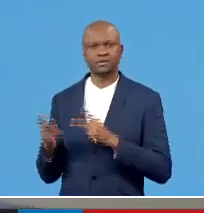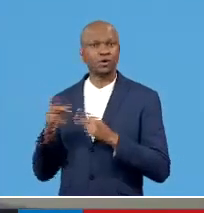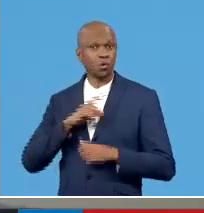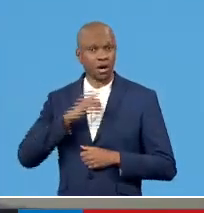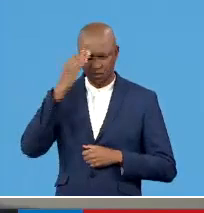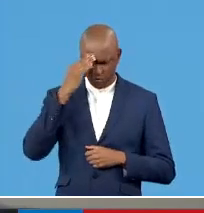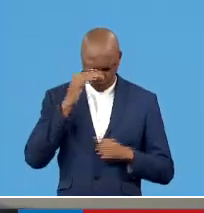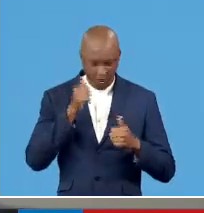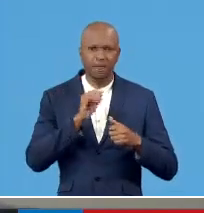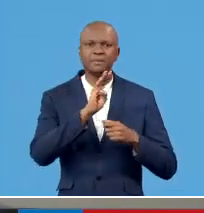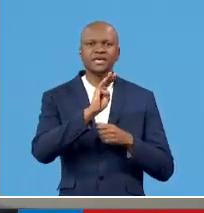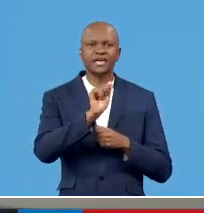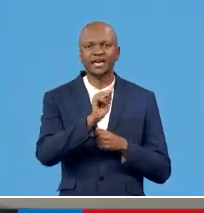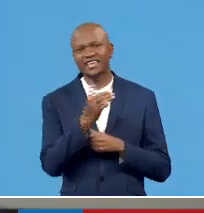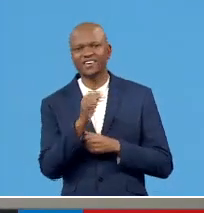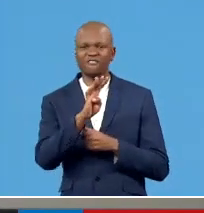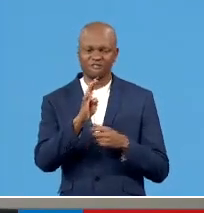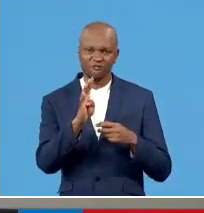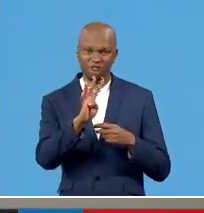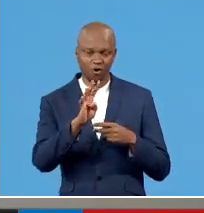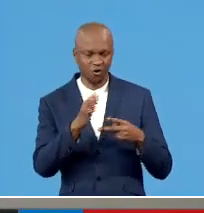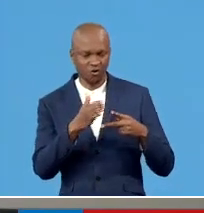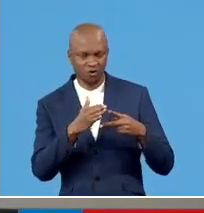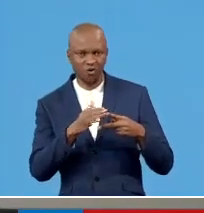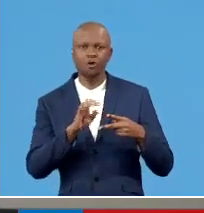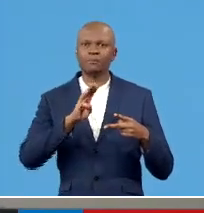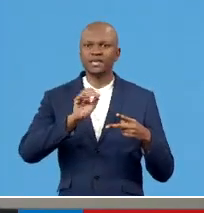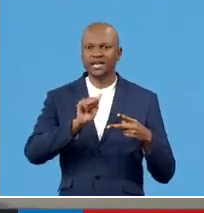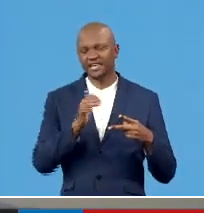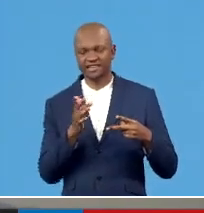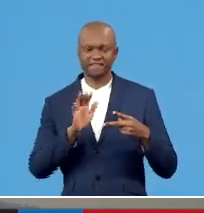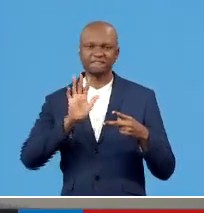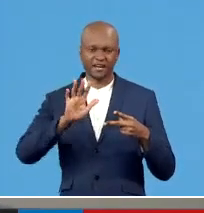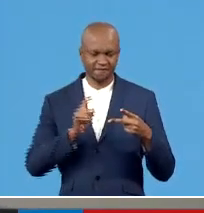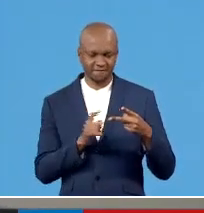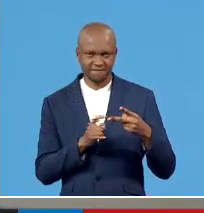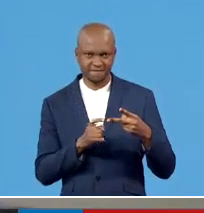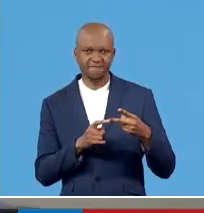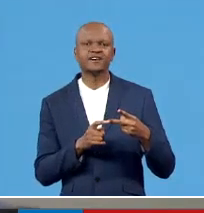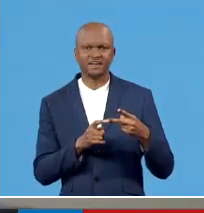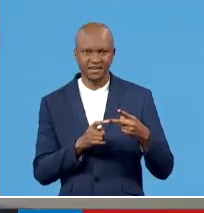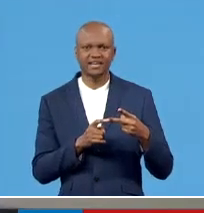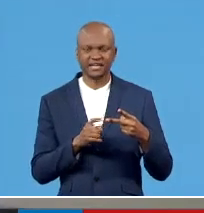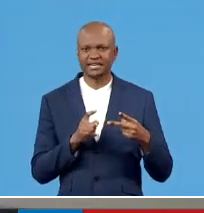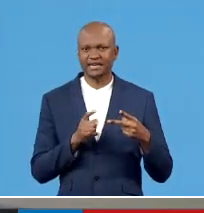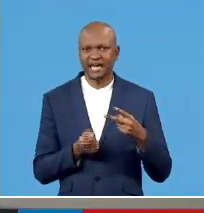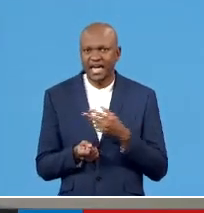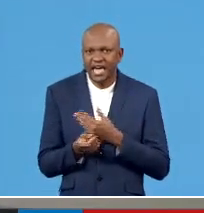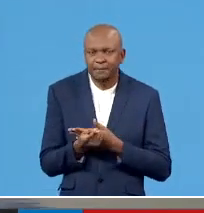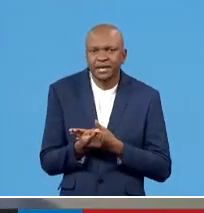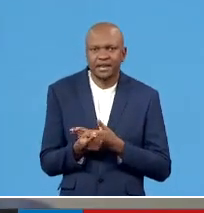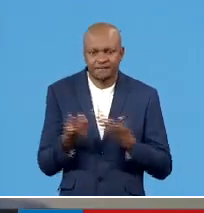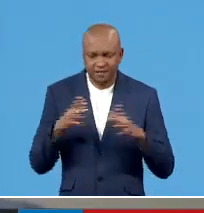but particularly BA5, has had what the virologists and epidemiologists call immune